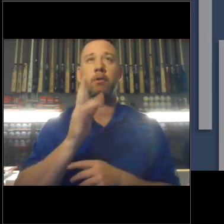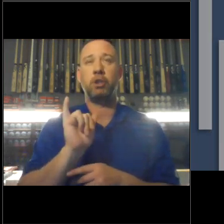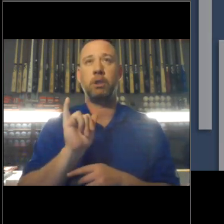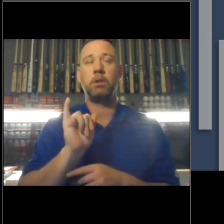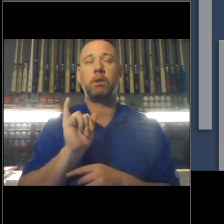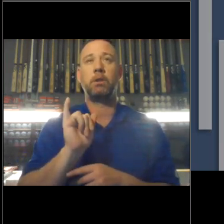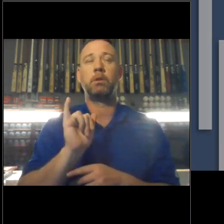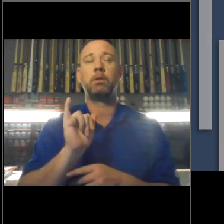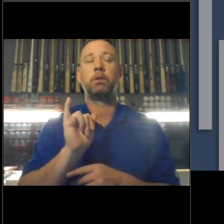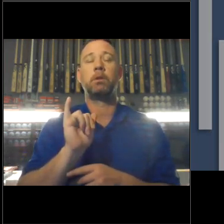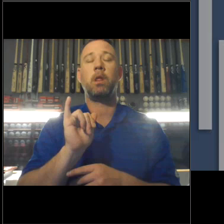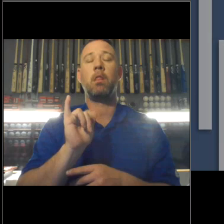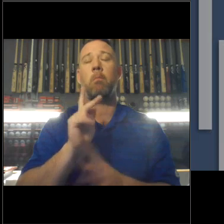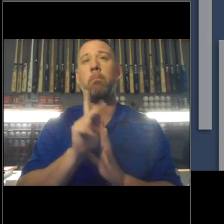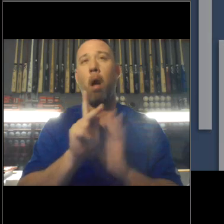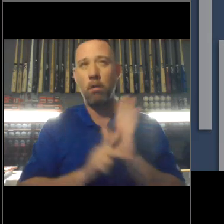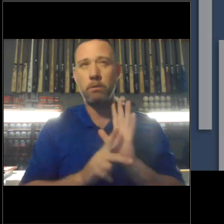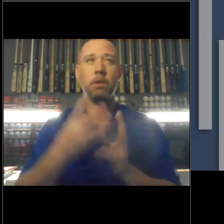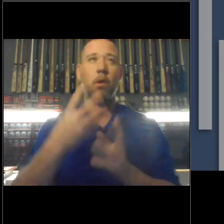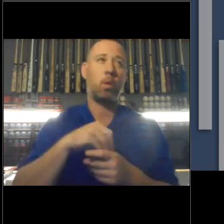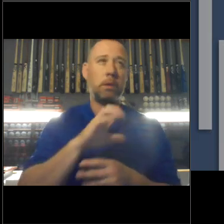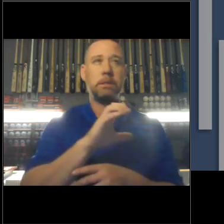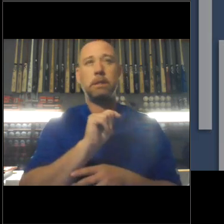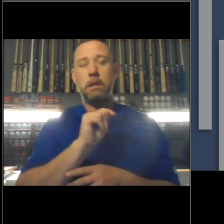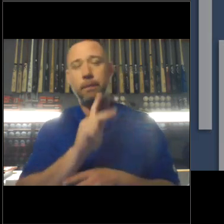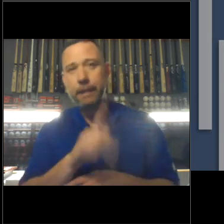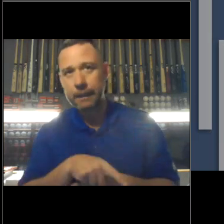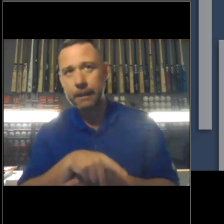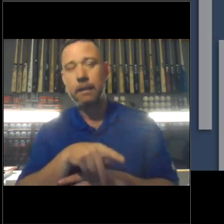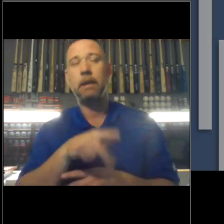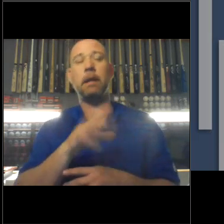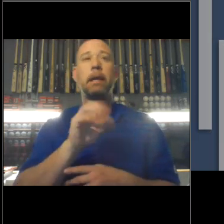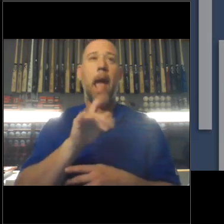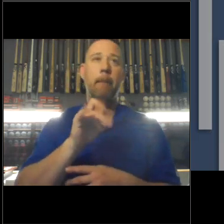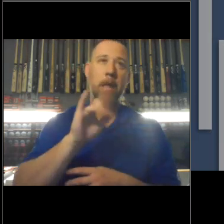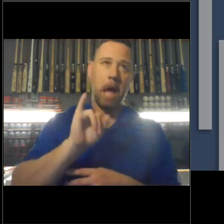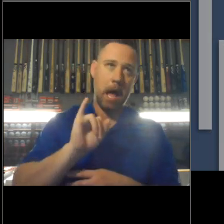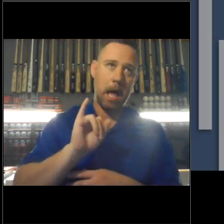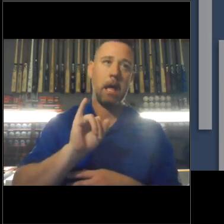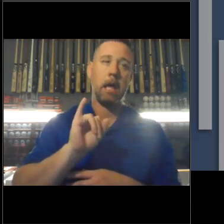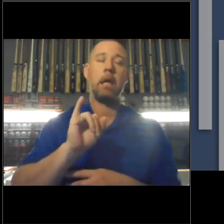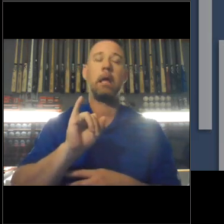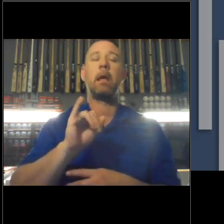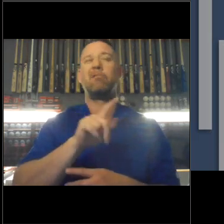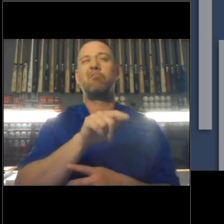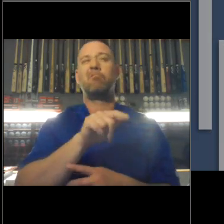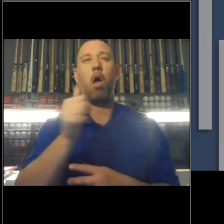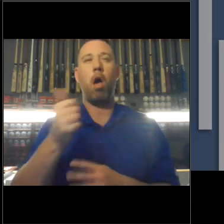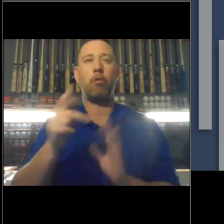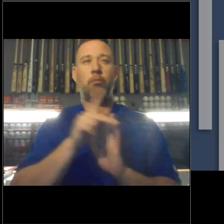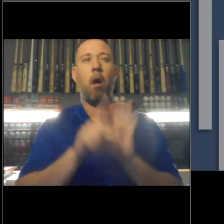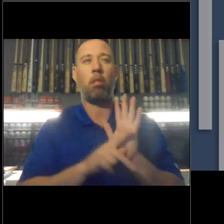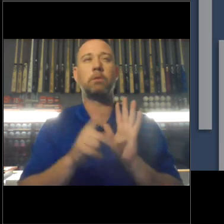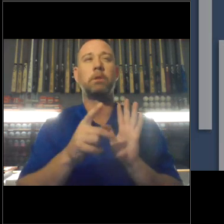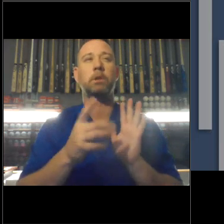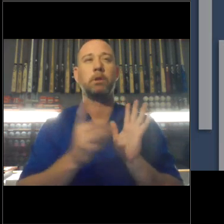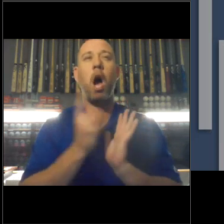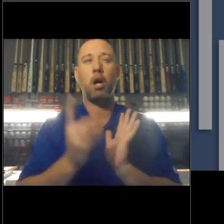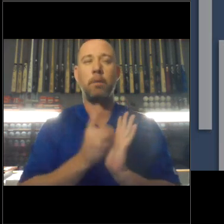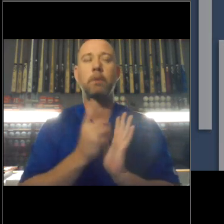the policies that are included in CTP, CAPDI, and other policy documents, and allows us to